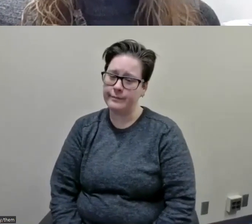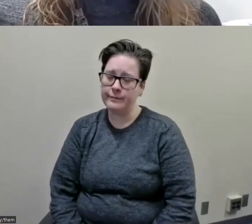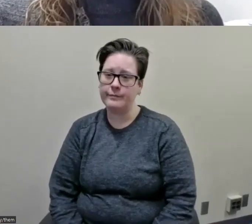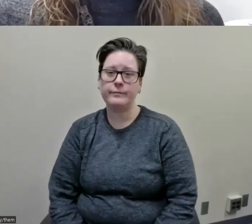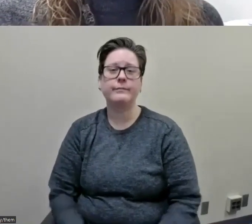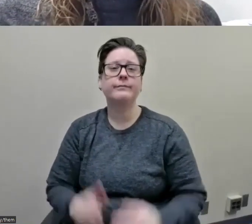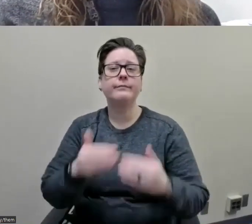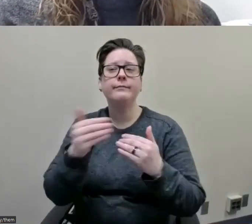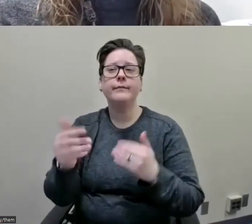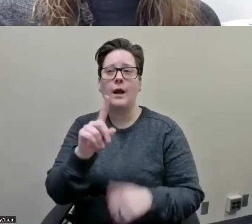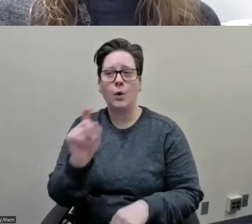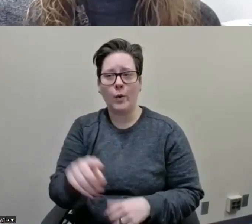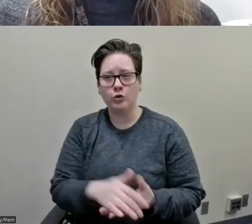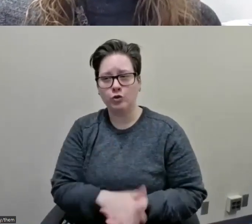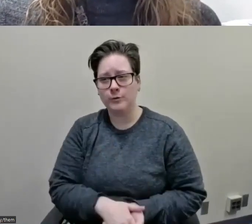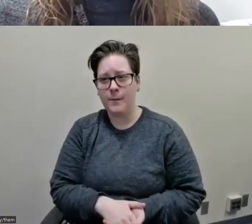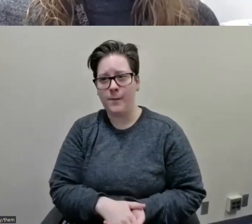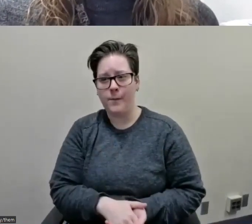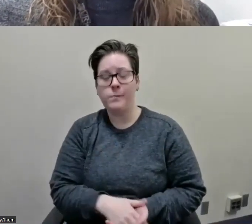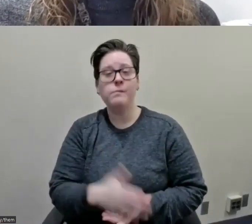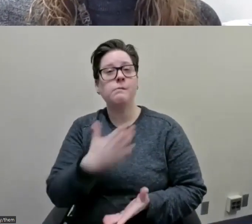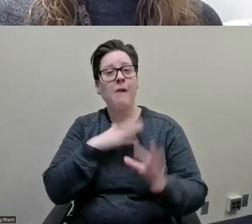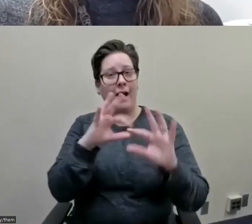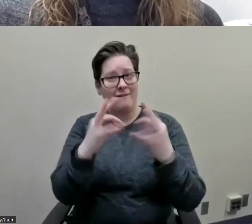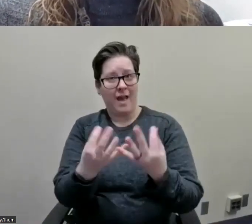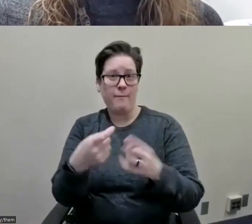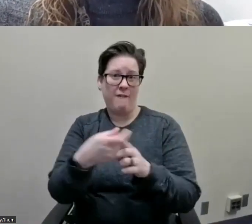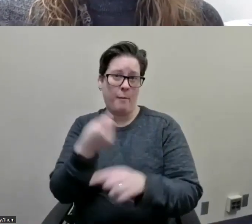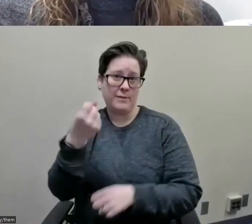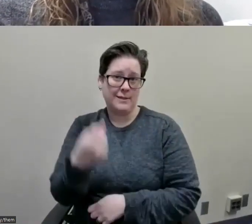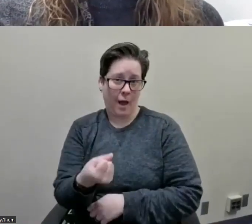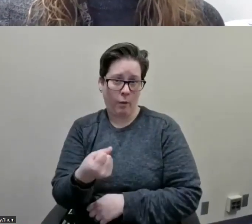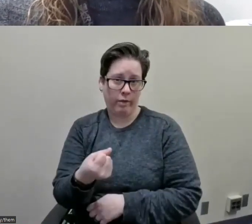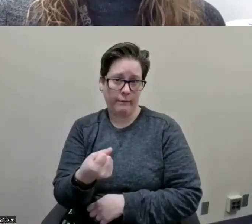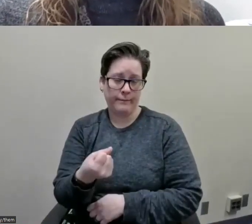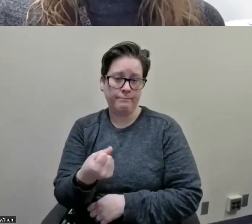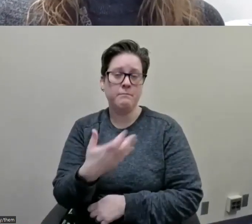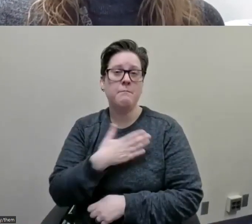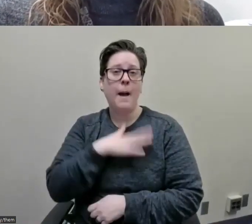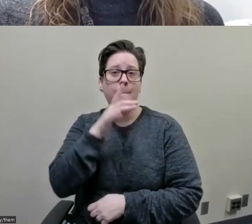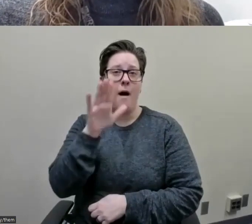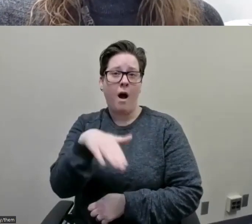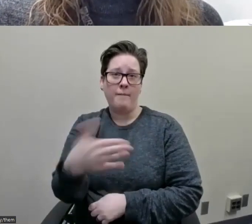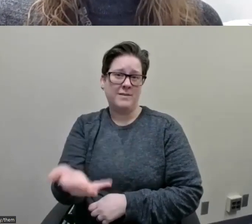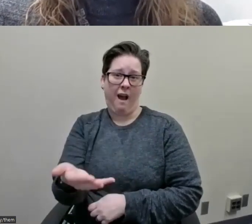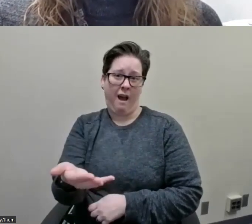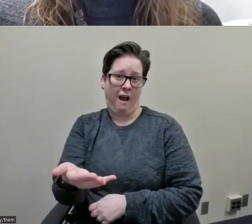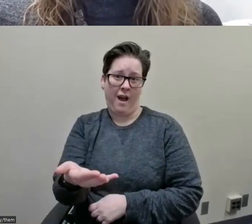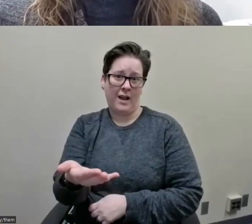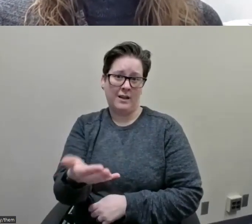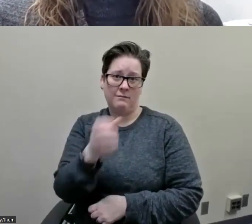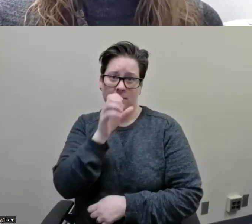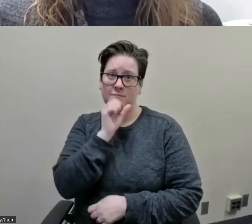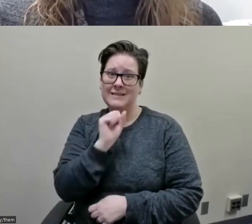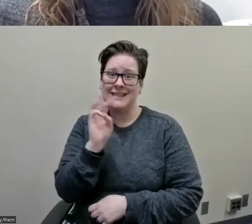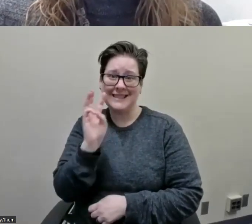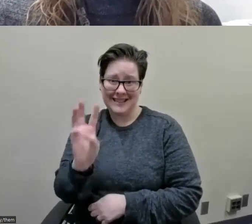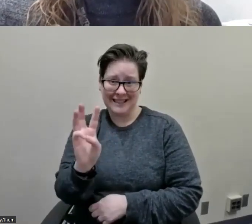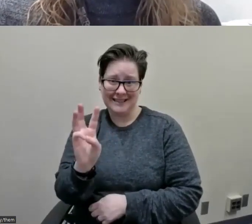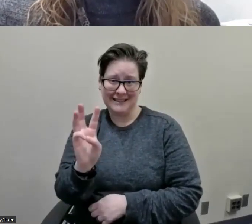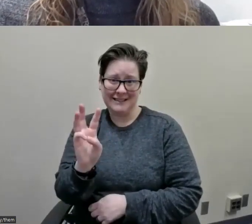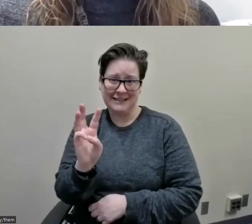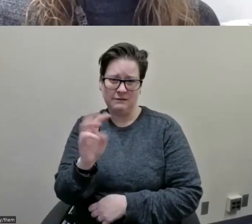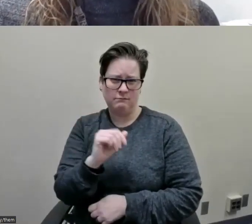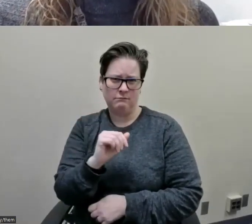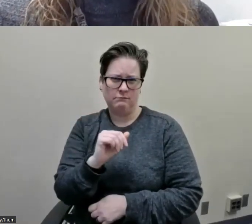right, next question. My family is from the South and my mother died when she was 6 years old, and it's hard to find